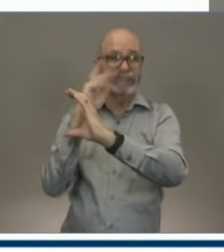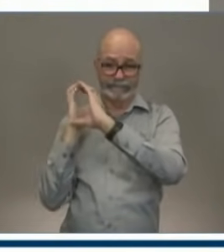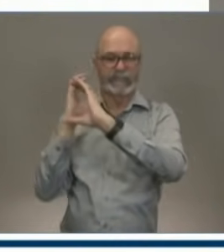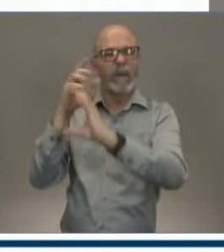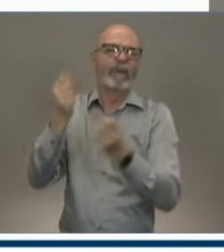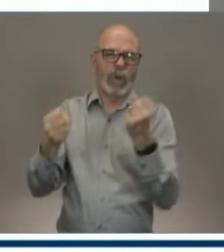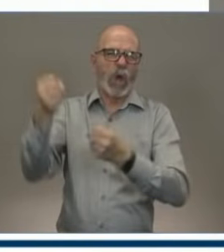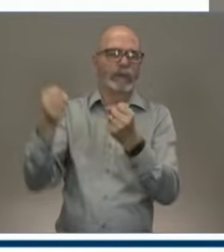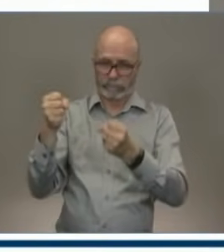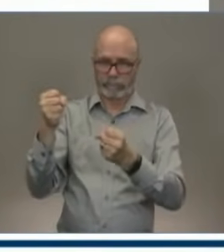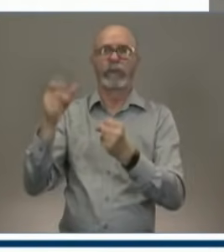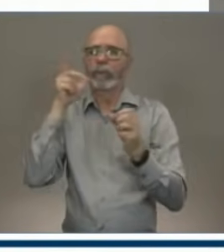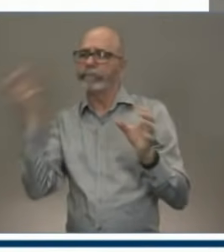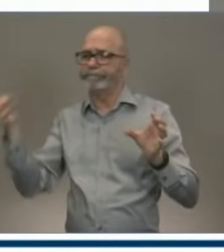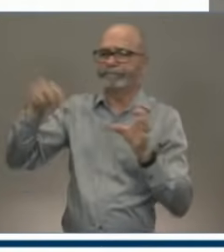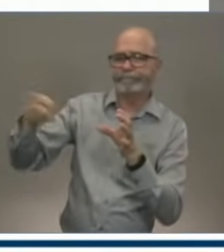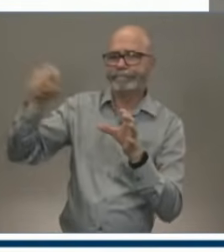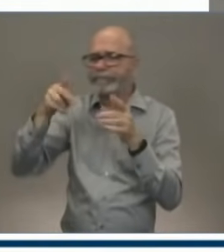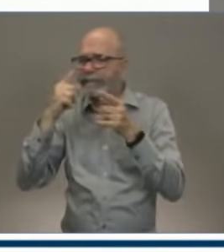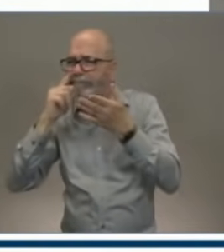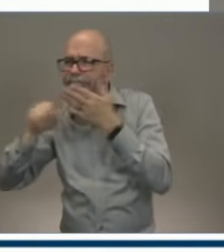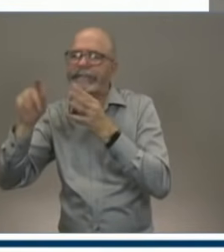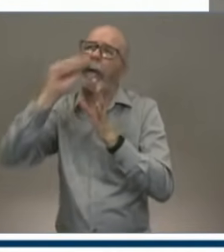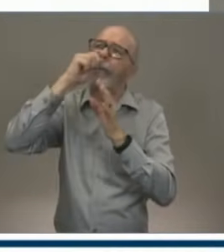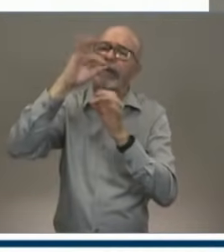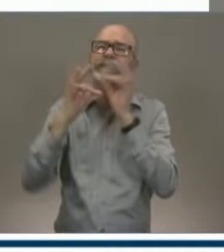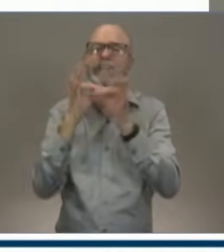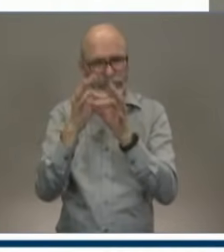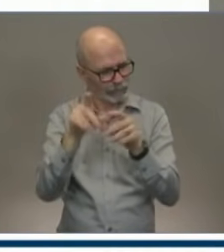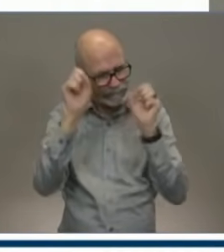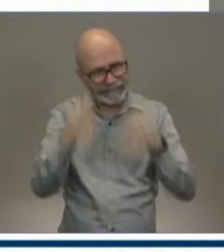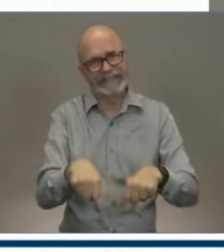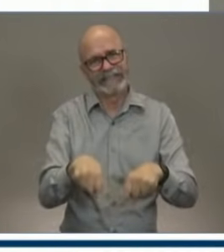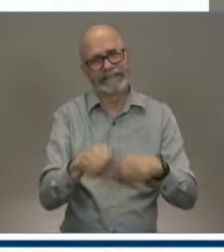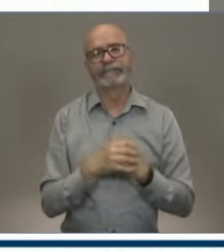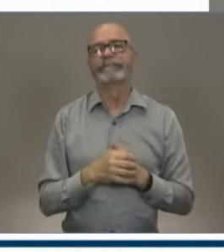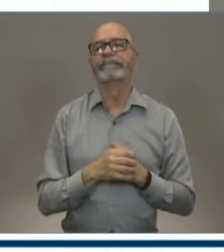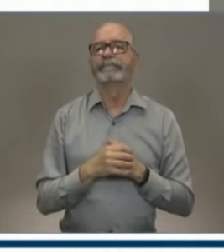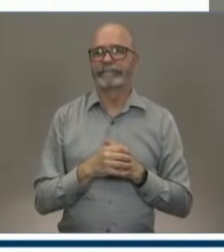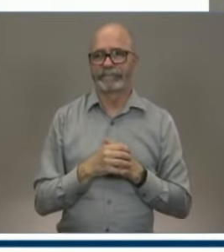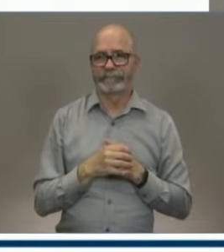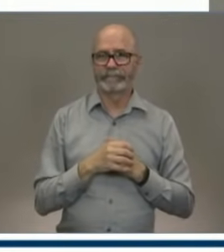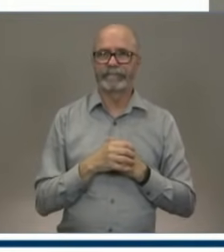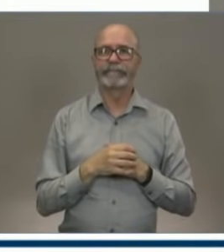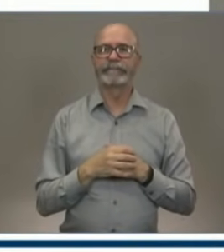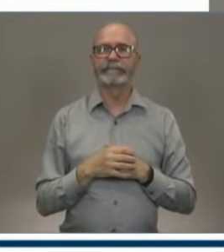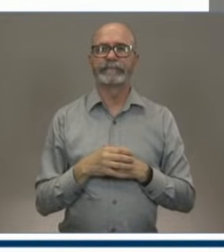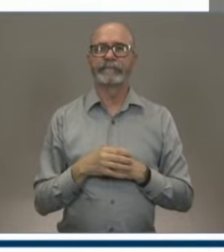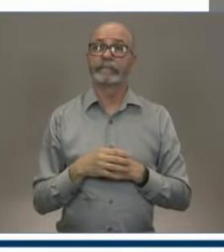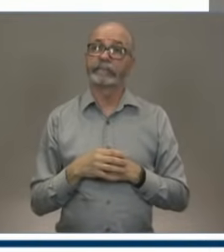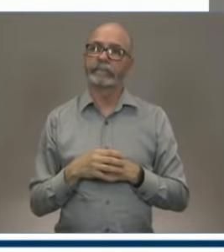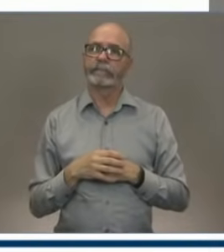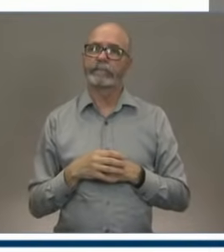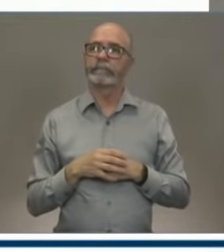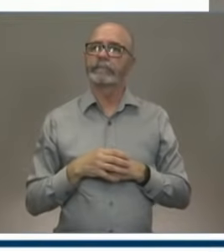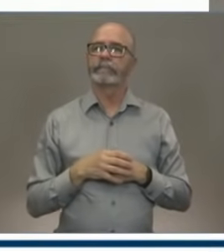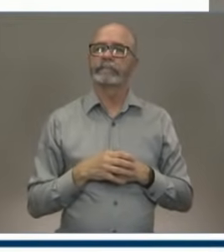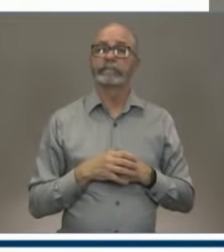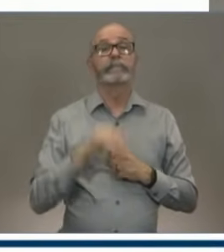increase capacity for testing in that community. So I want to remind all Nova Scotians that